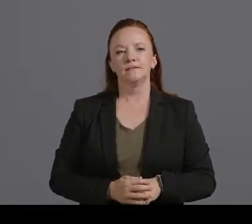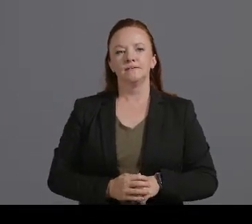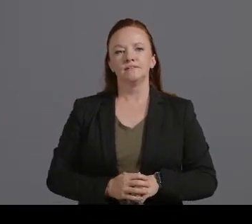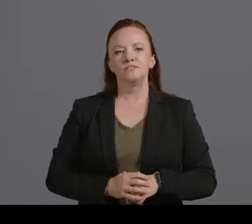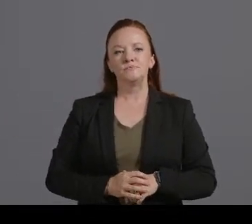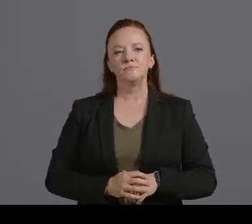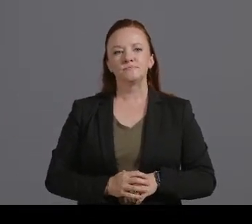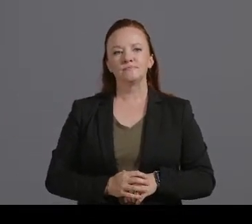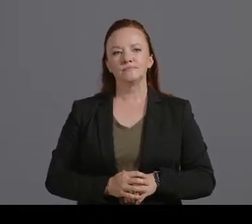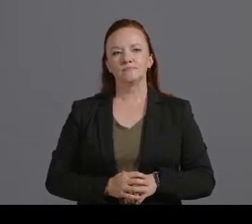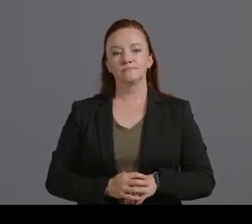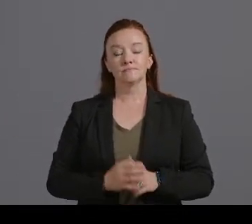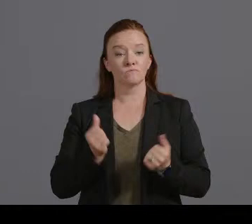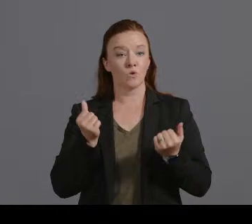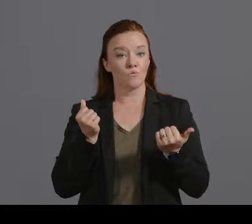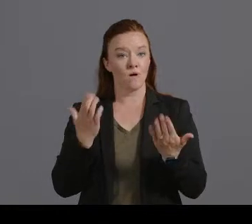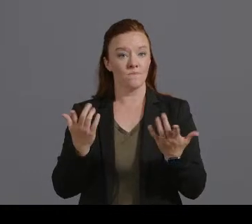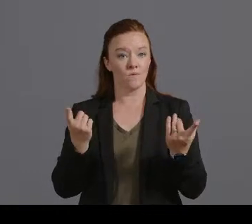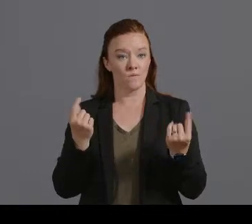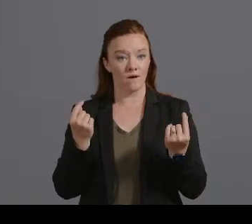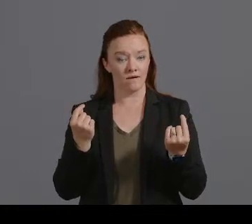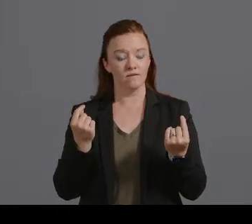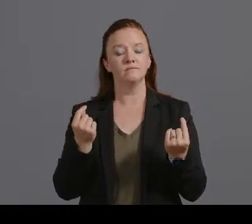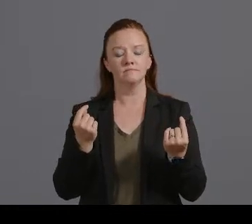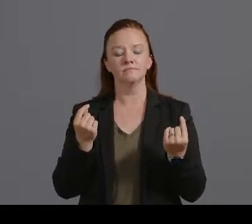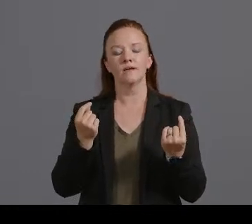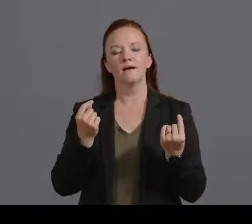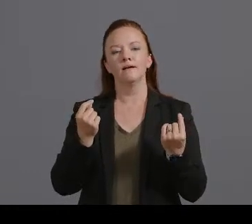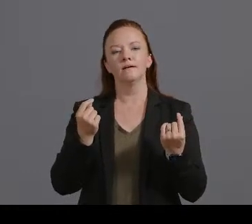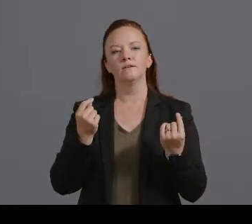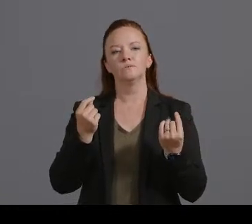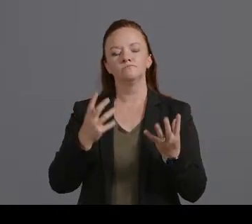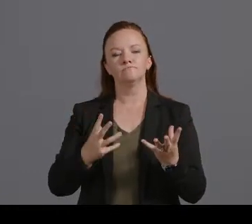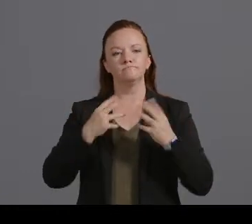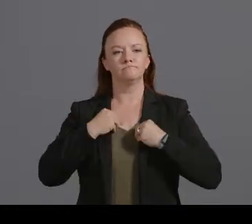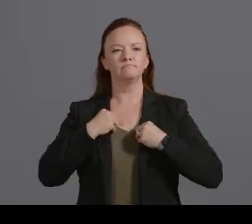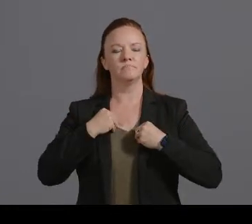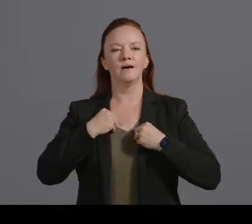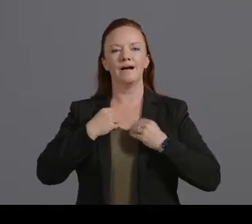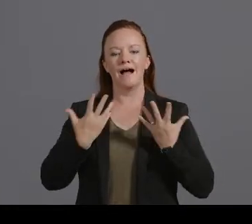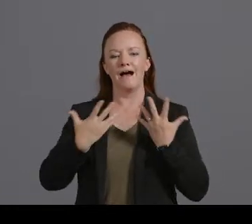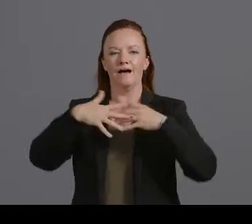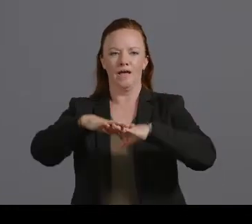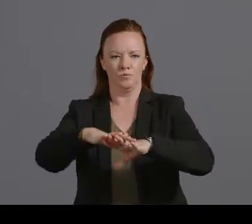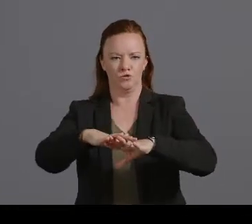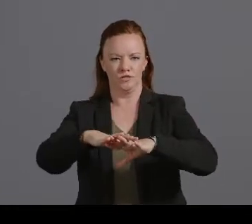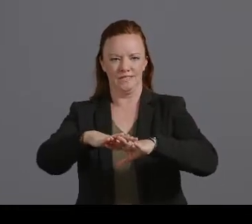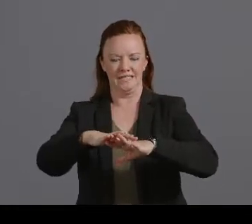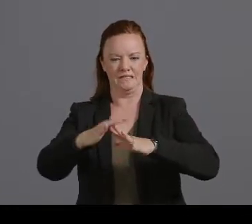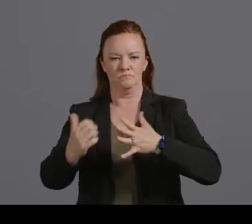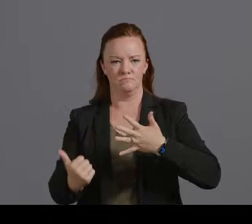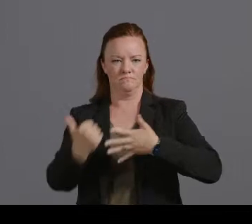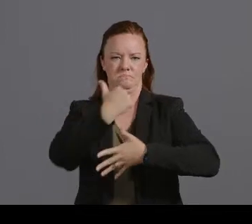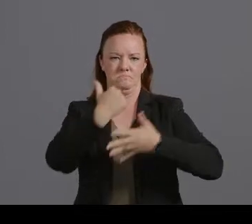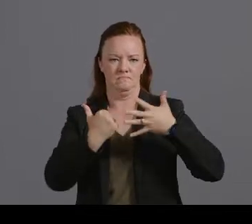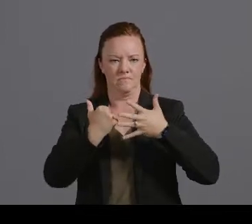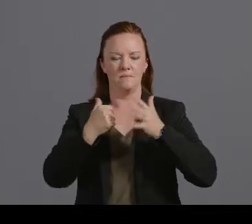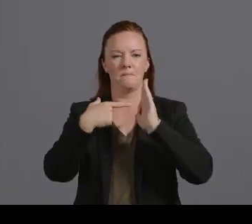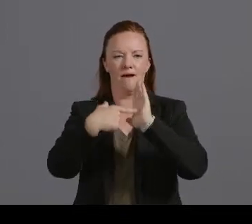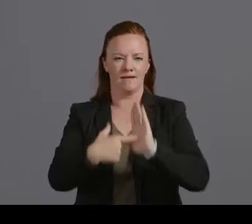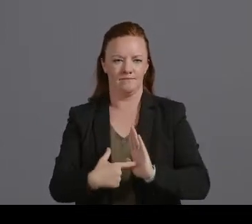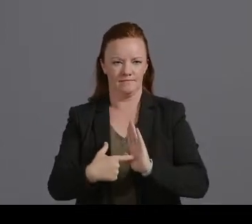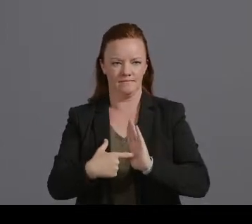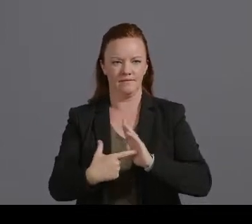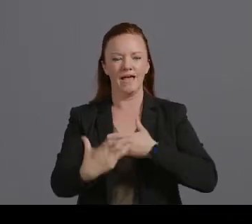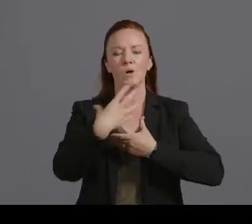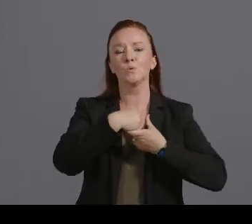And so a recommendation was made to adopt a hybrid prioritization model for Arizona to cover high-risk populations and our frontline